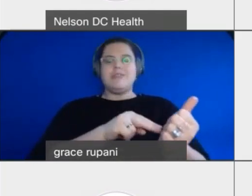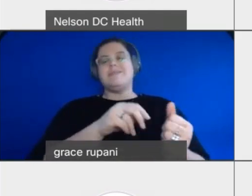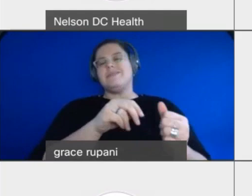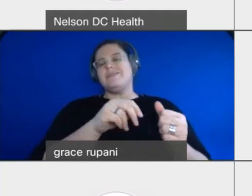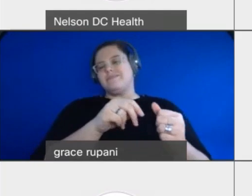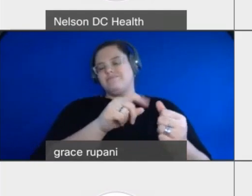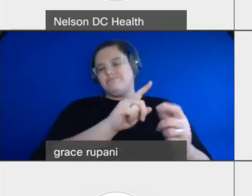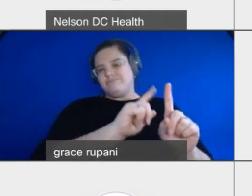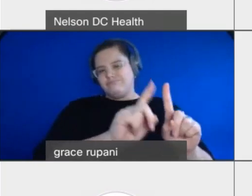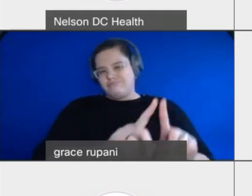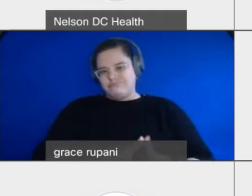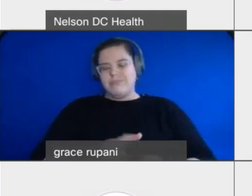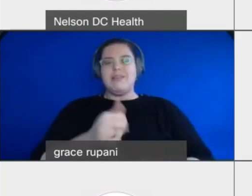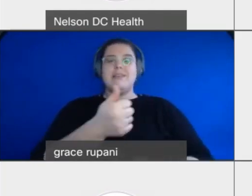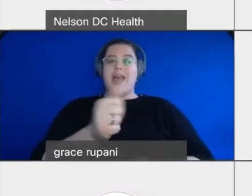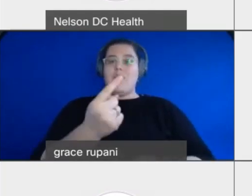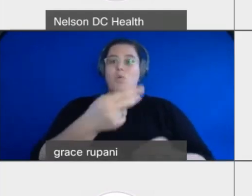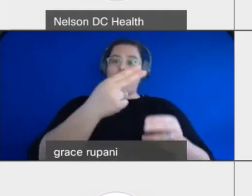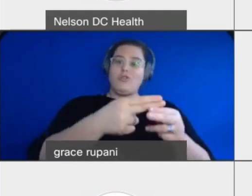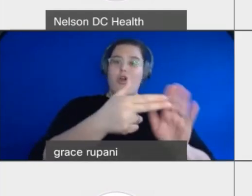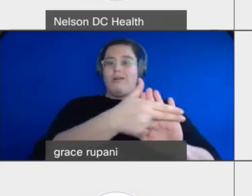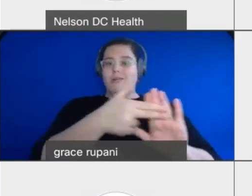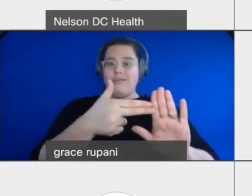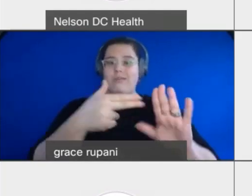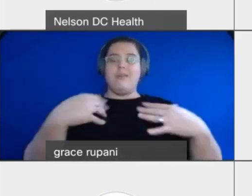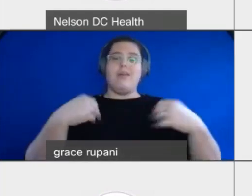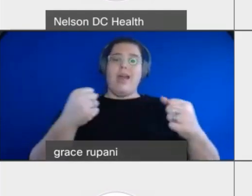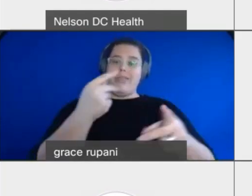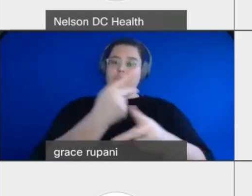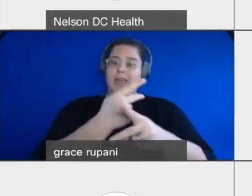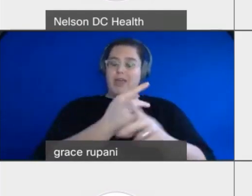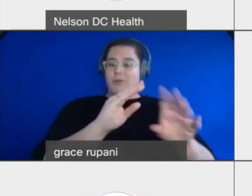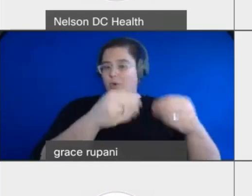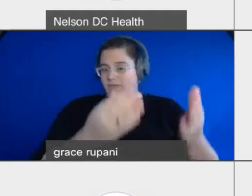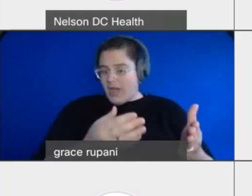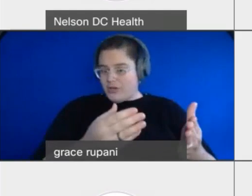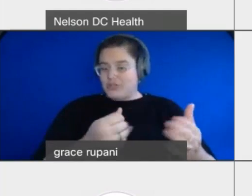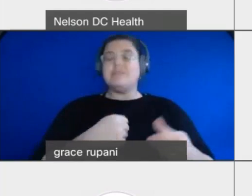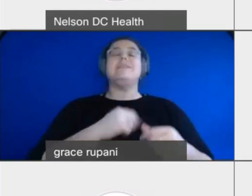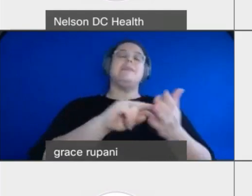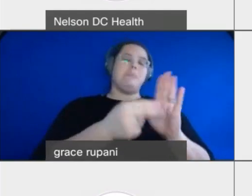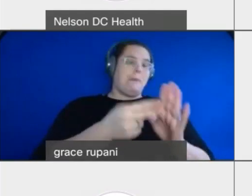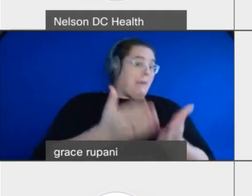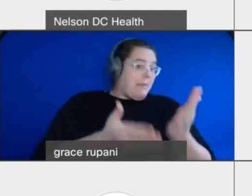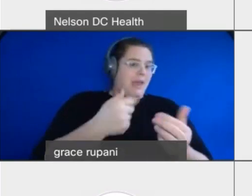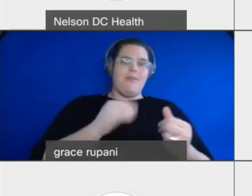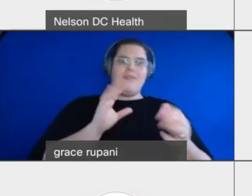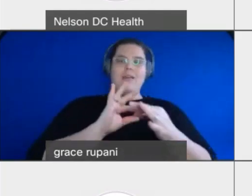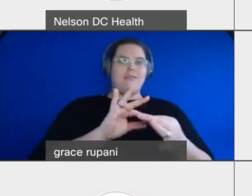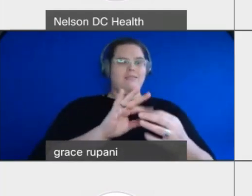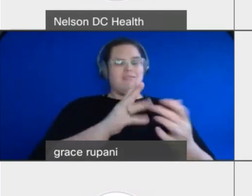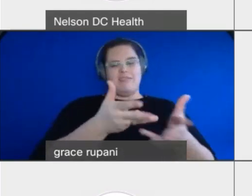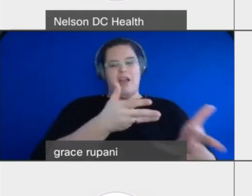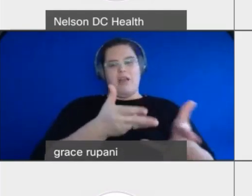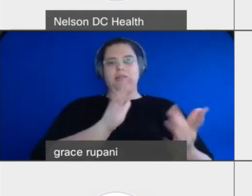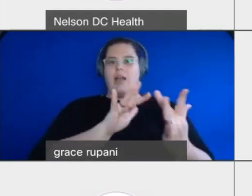who have direct or indirect contact with a person who could have COVID. And so that really involves